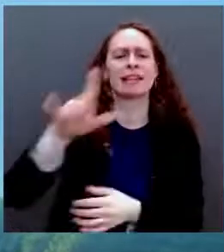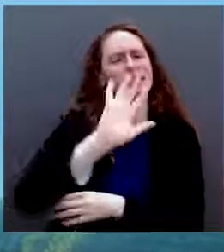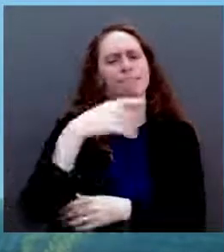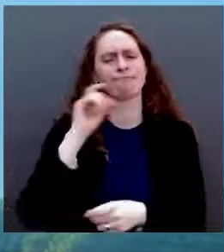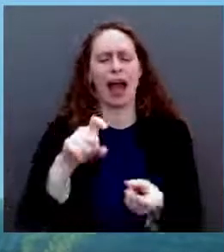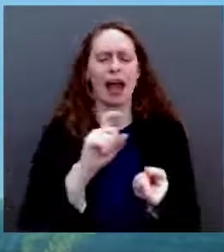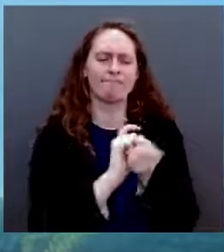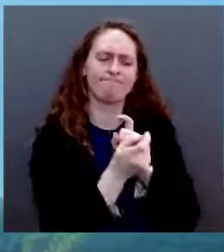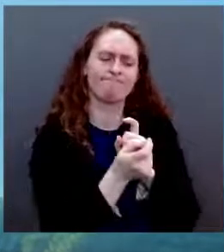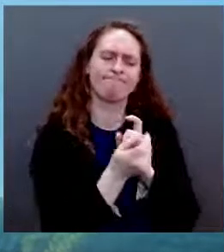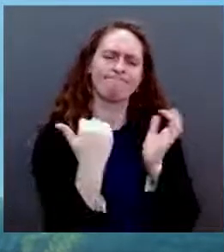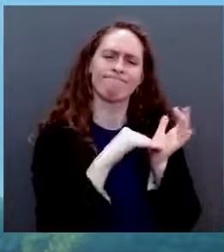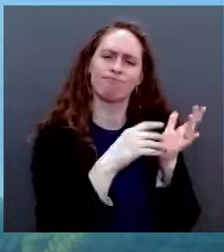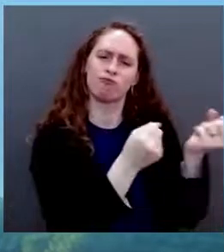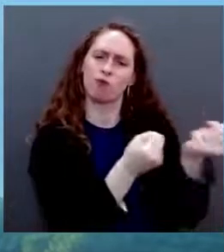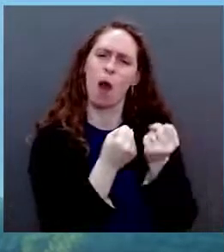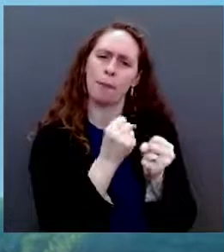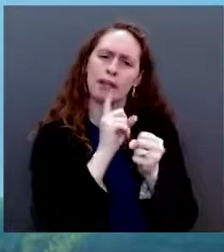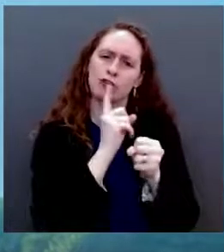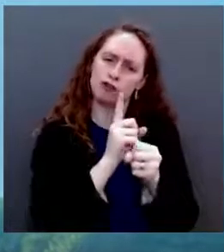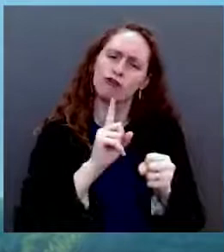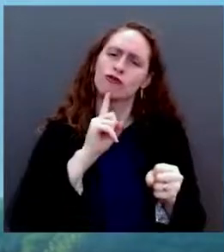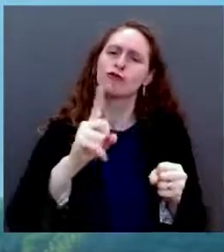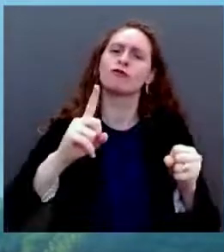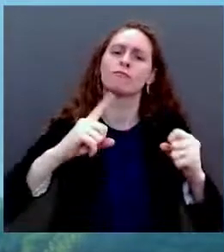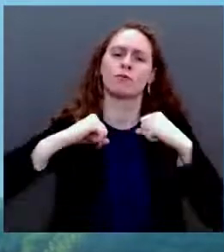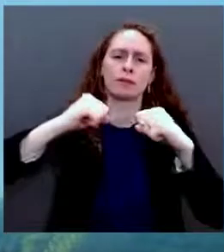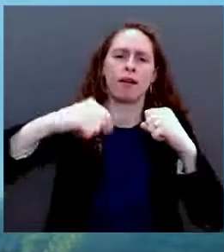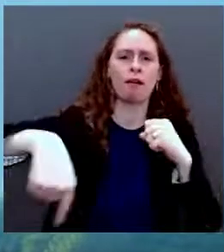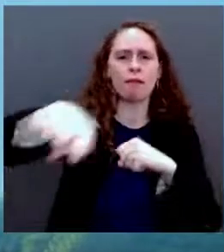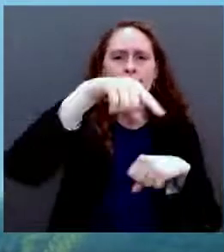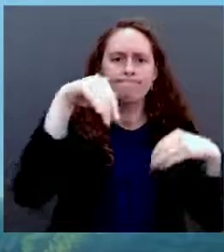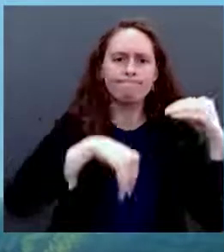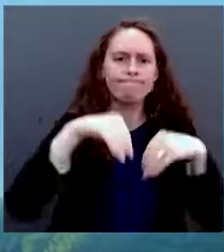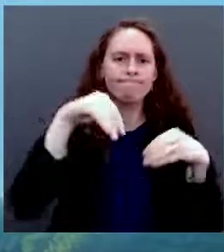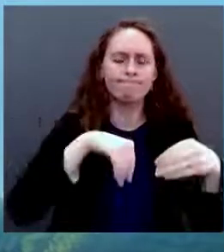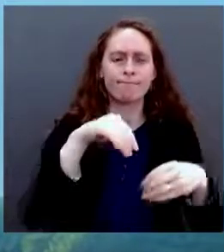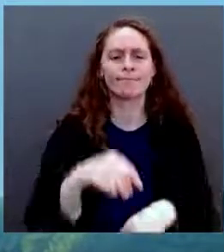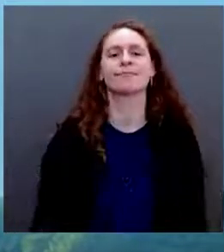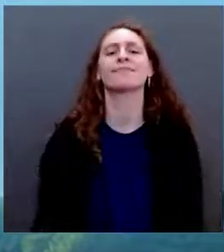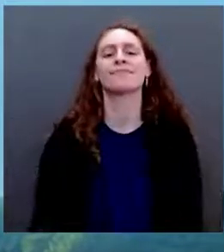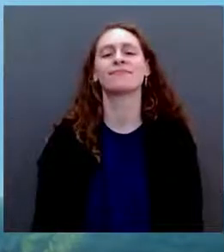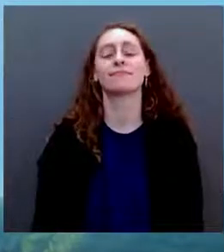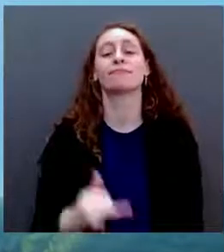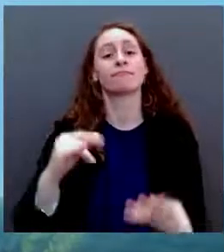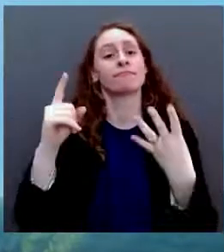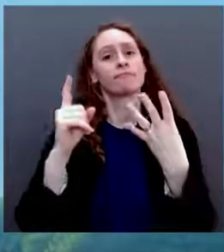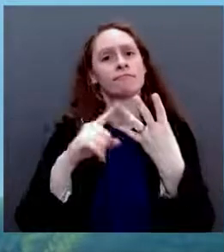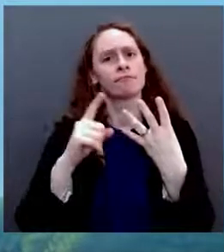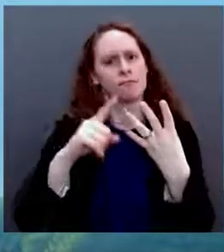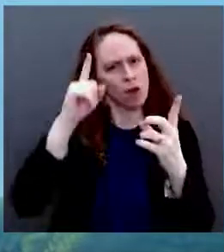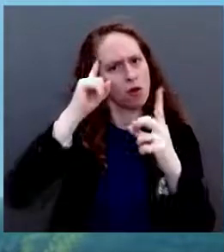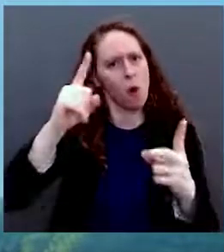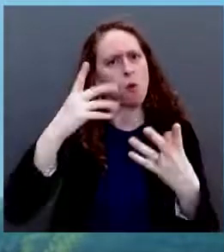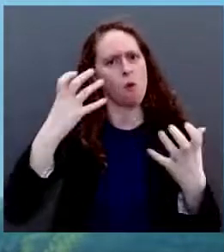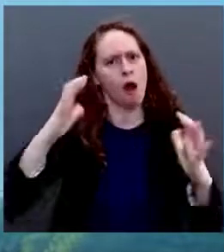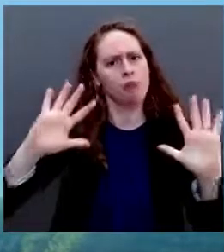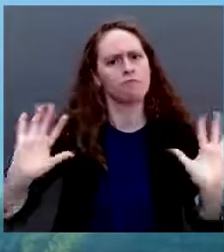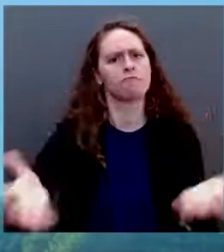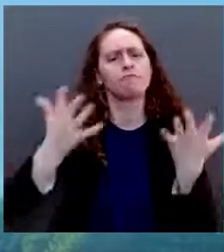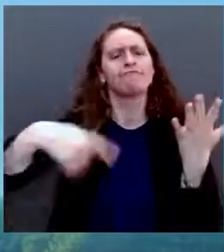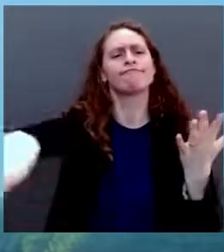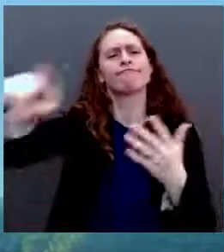existing competition laws vigorously and fairly. My executive order on competition established a